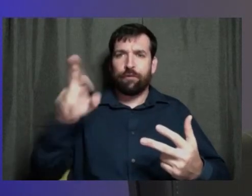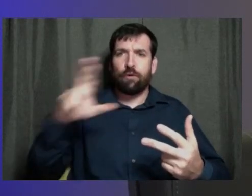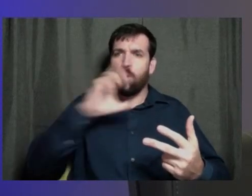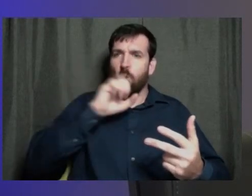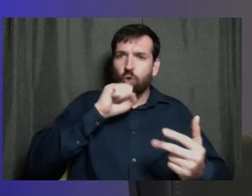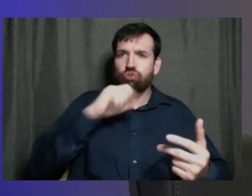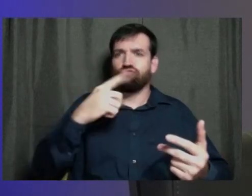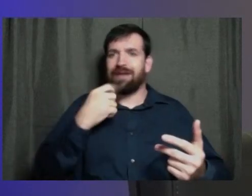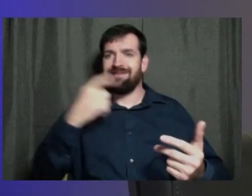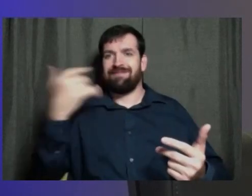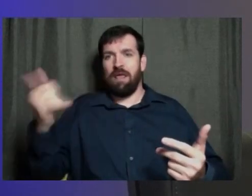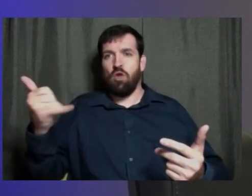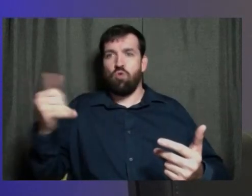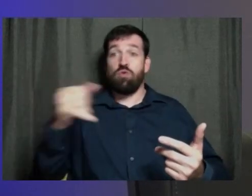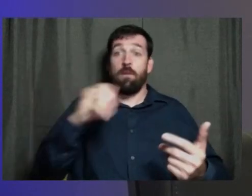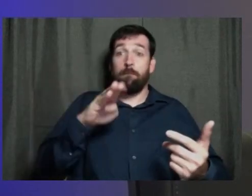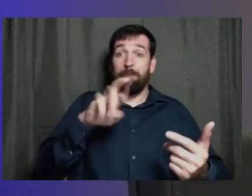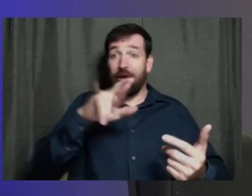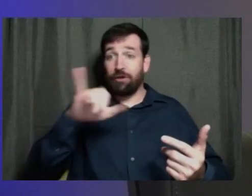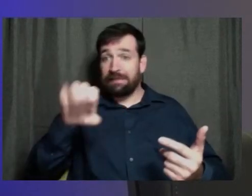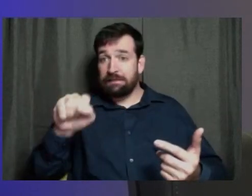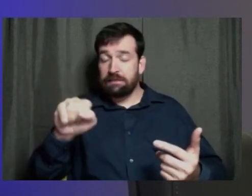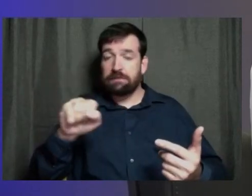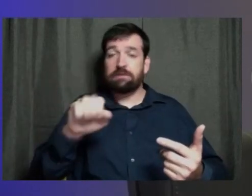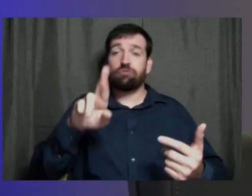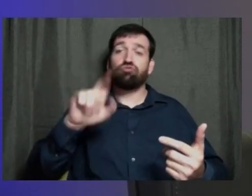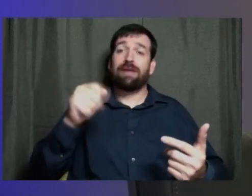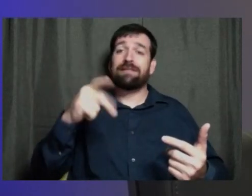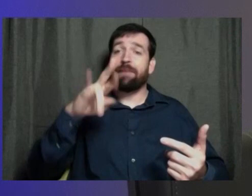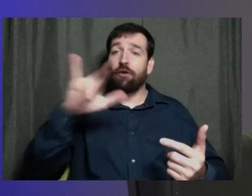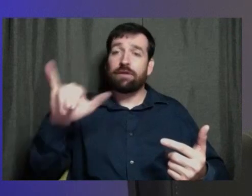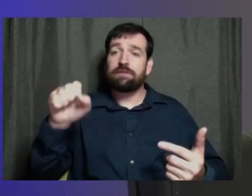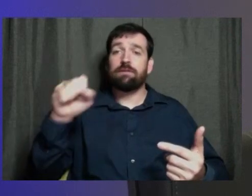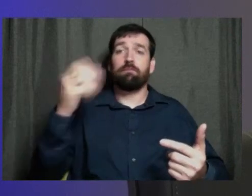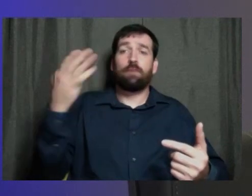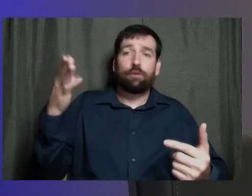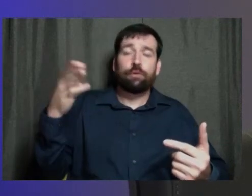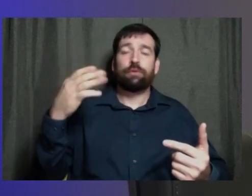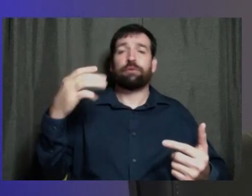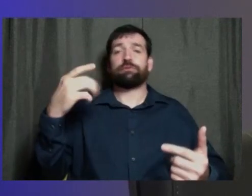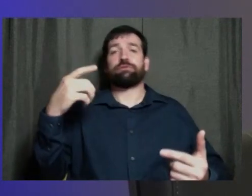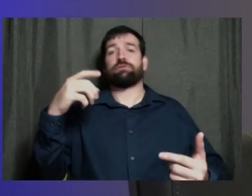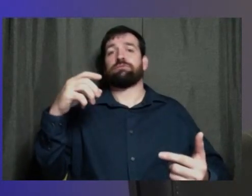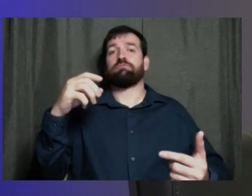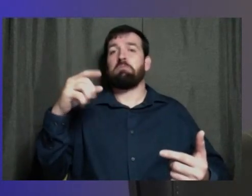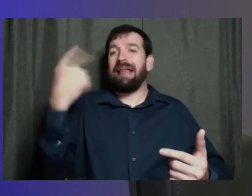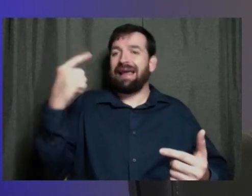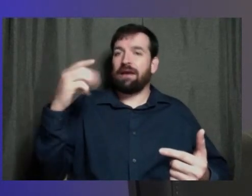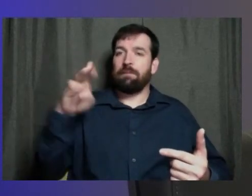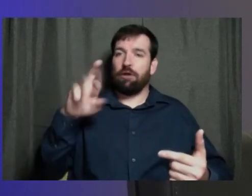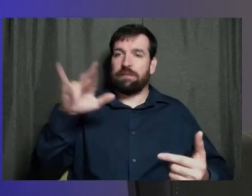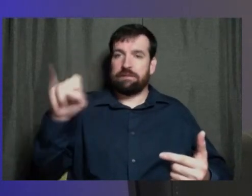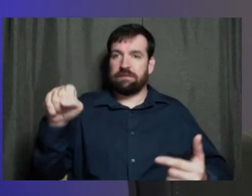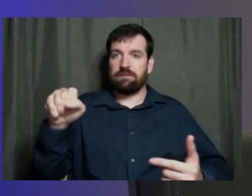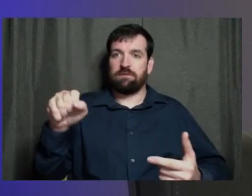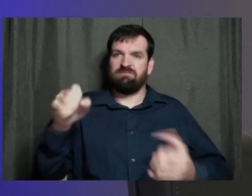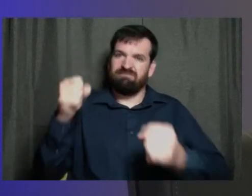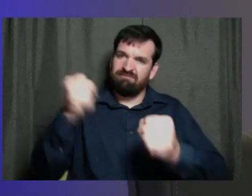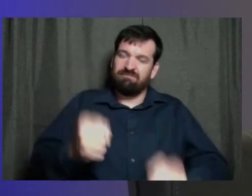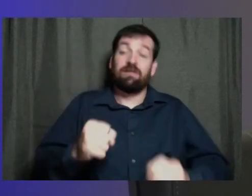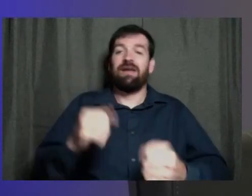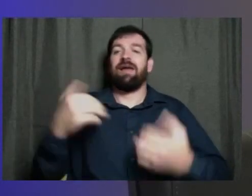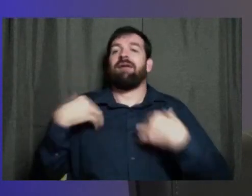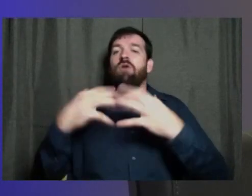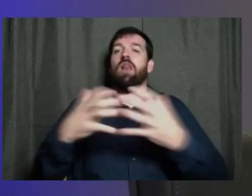the berries, right? Like raspberries, blueberries, blackberries, and all of those foods that are richly pigmented have lots of antioxidants